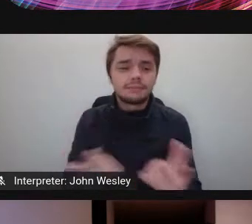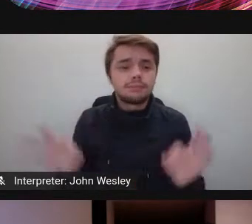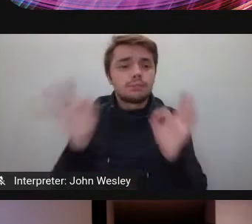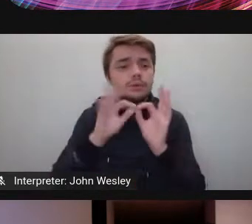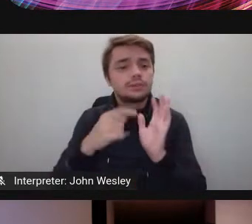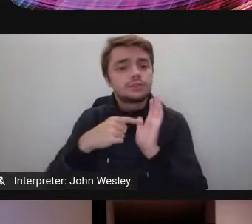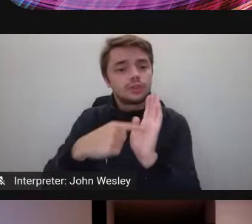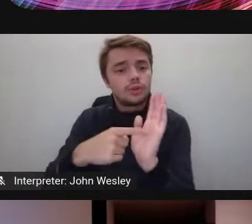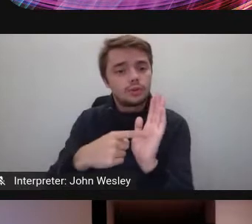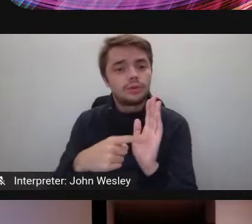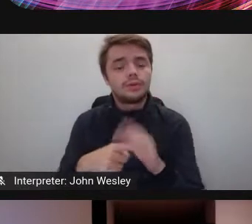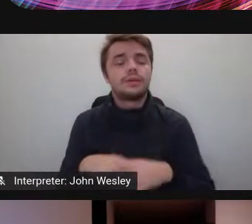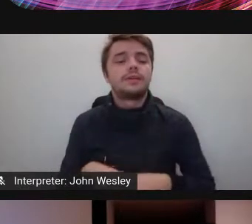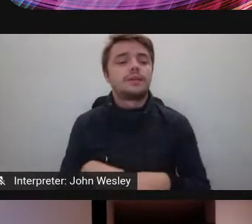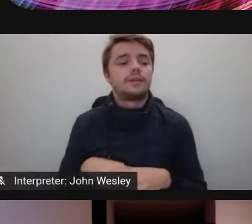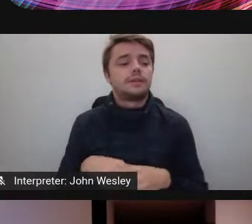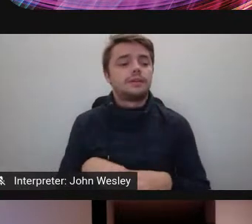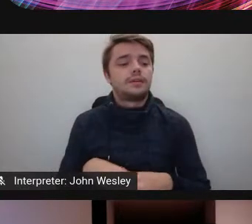to show